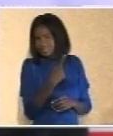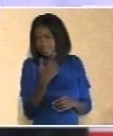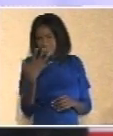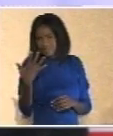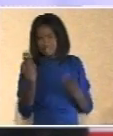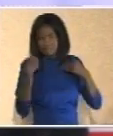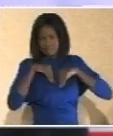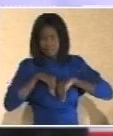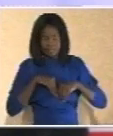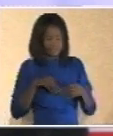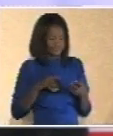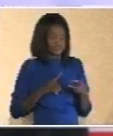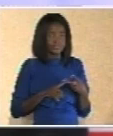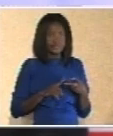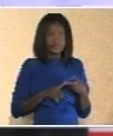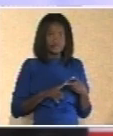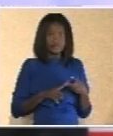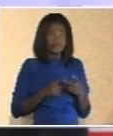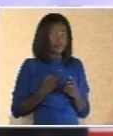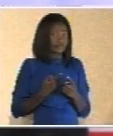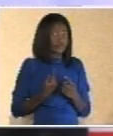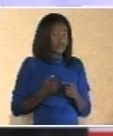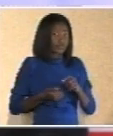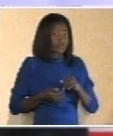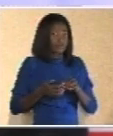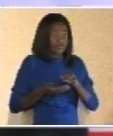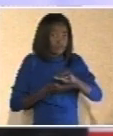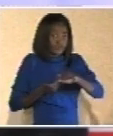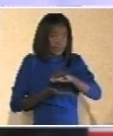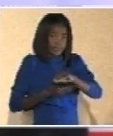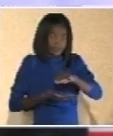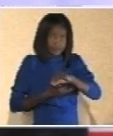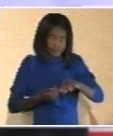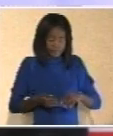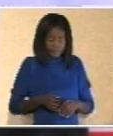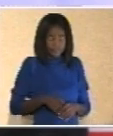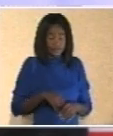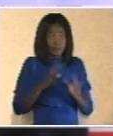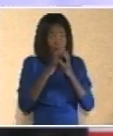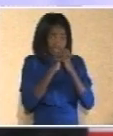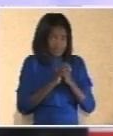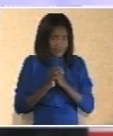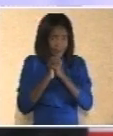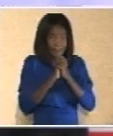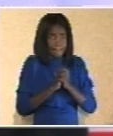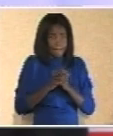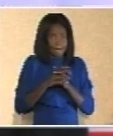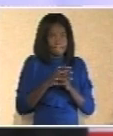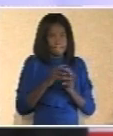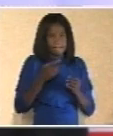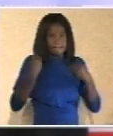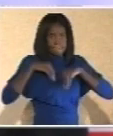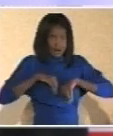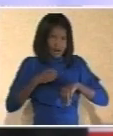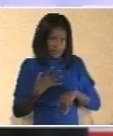15 cases, and they are all from Omuthia. Commerce region, 12 cases